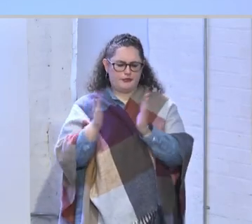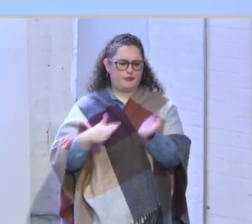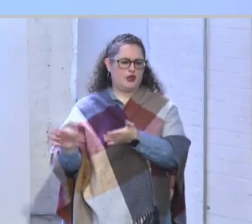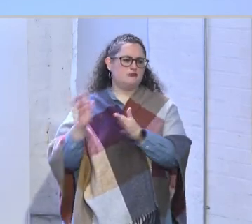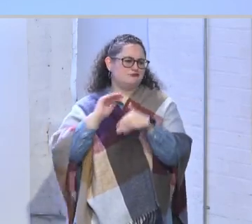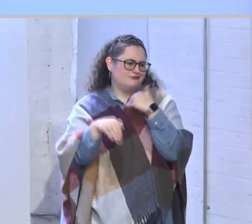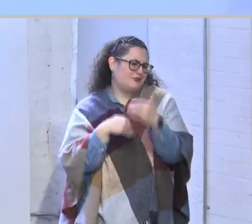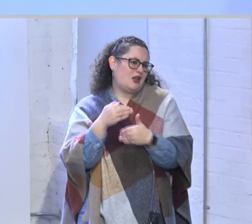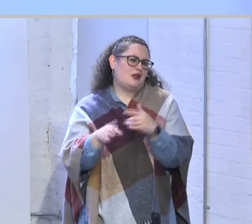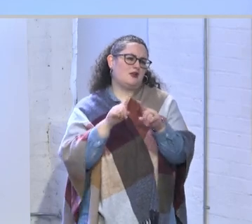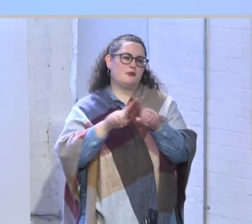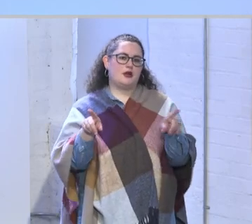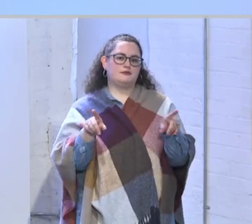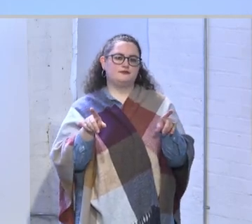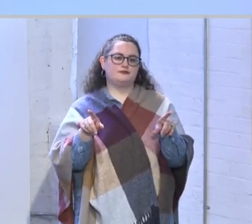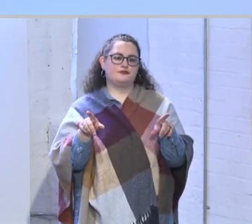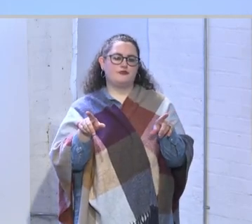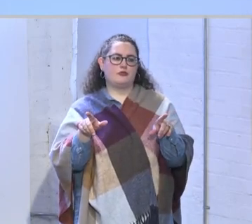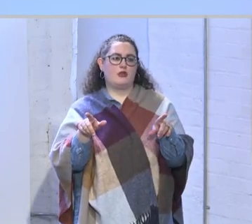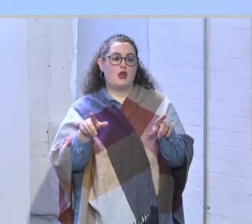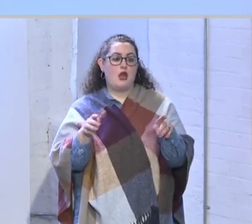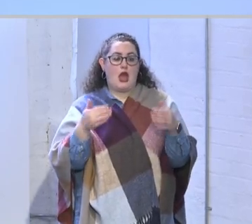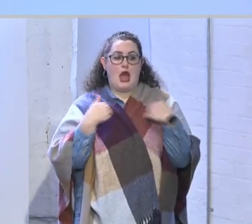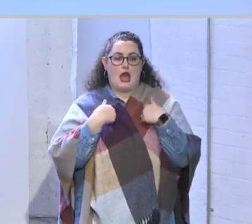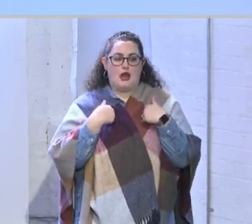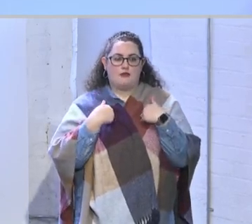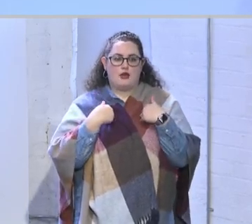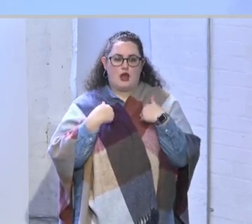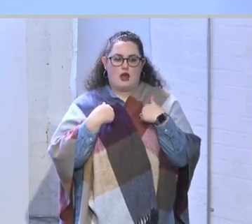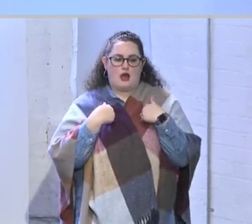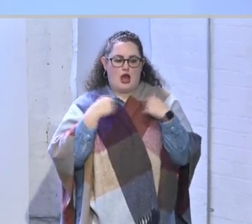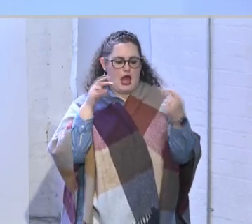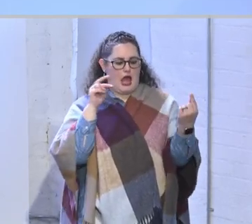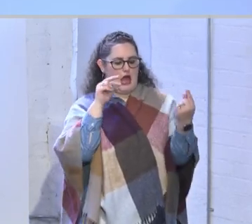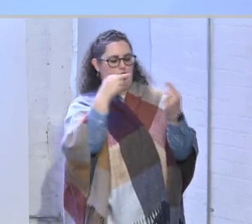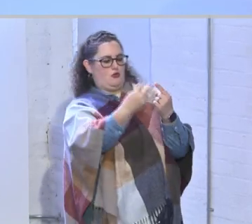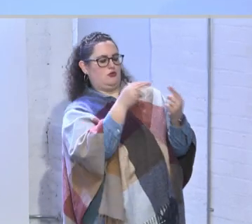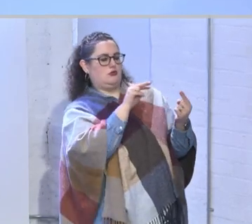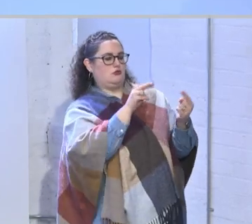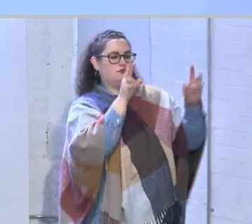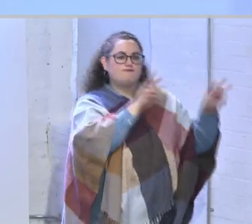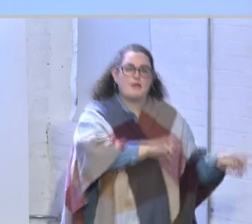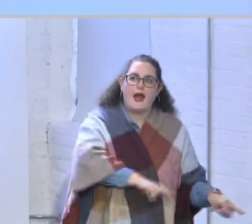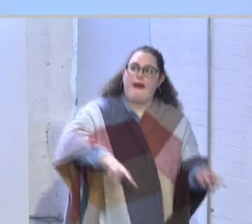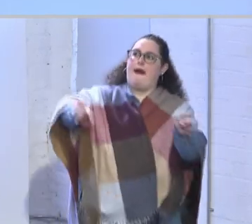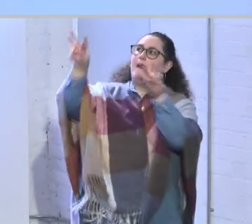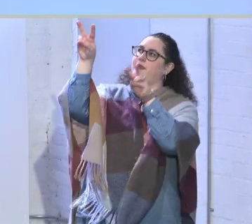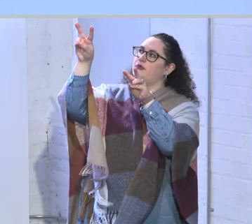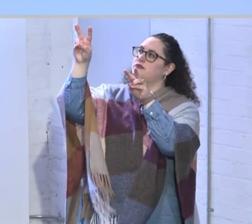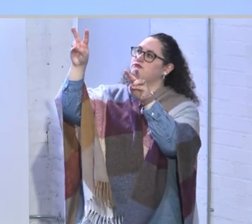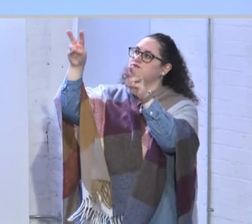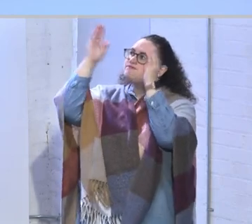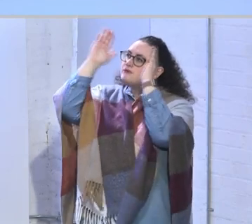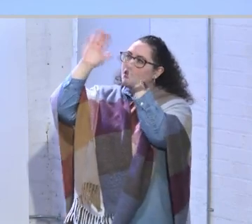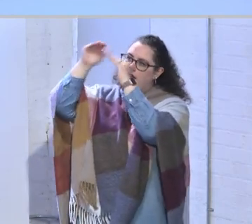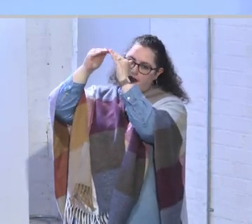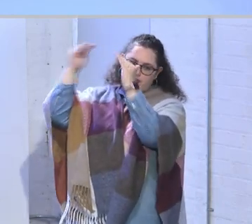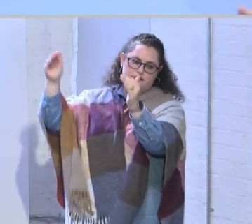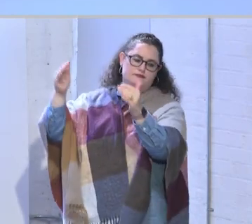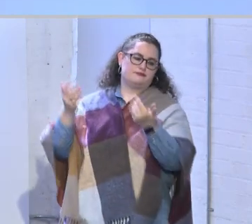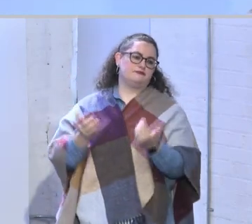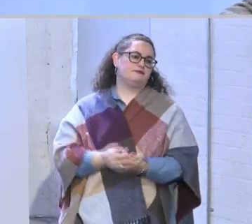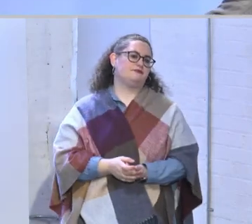planning. But we said we don't want to just have an outlook. We want to have an uplook. And so for 2 weeks, we that was our theme. Well,